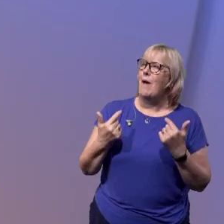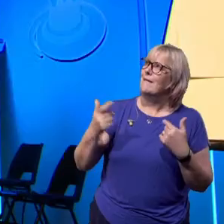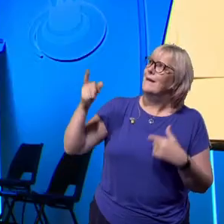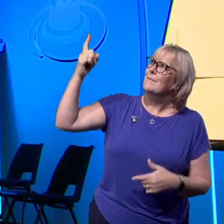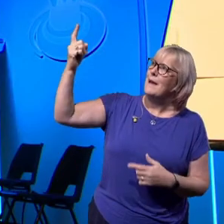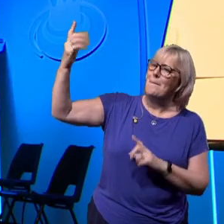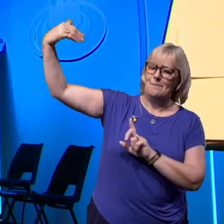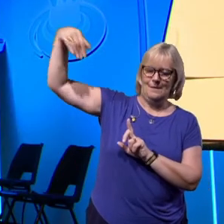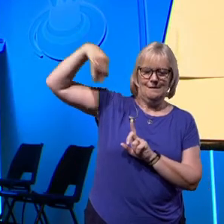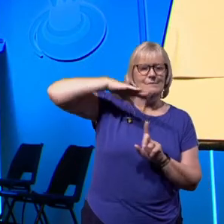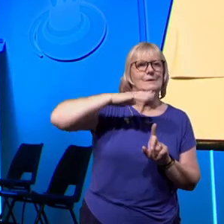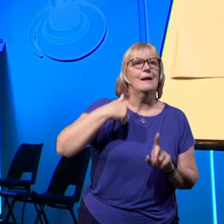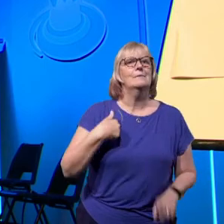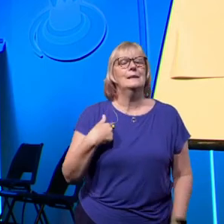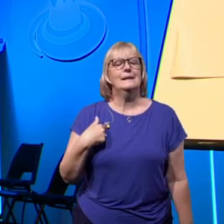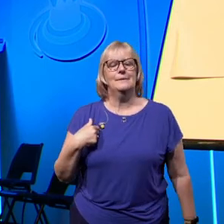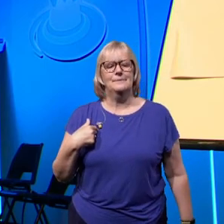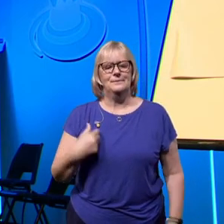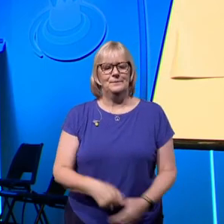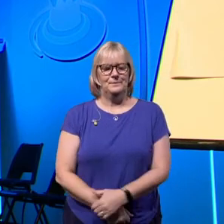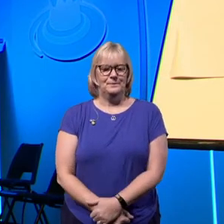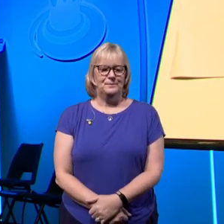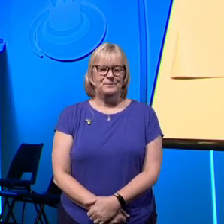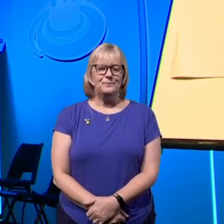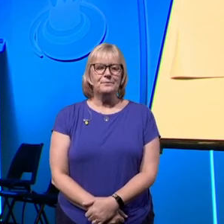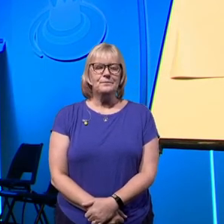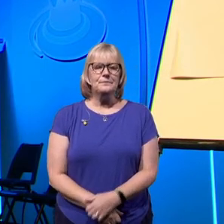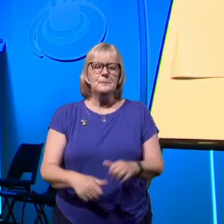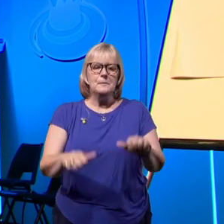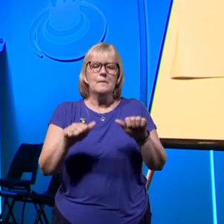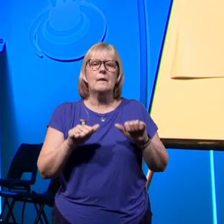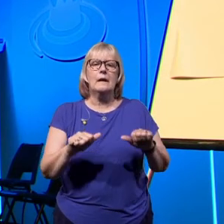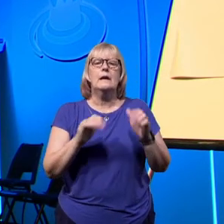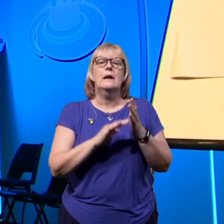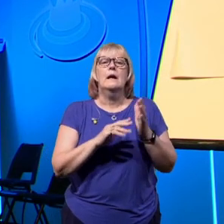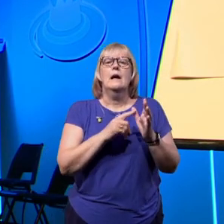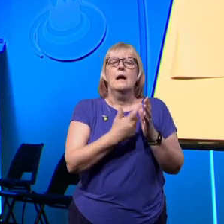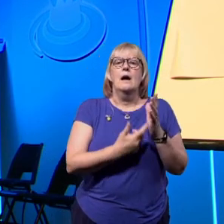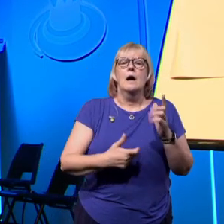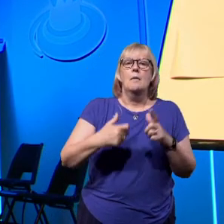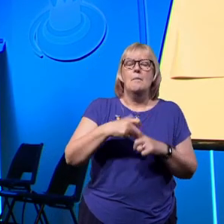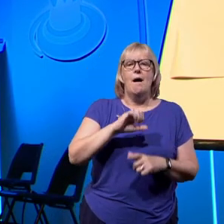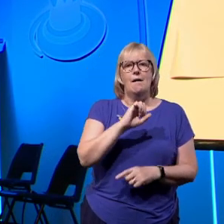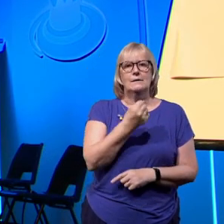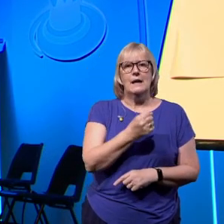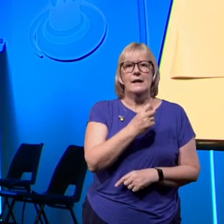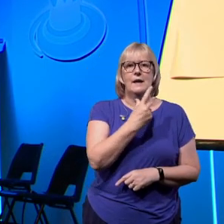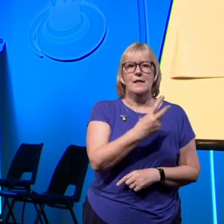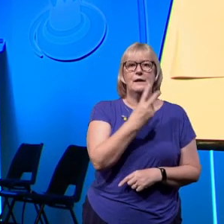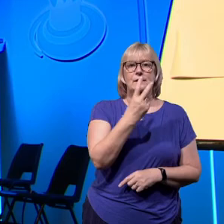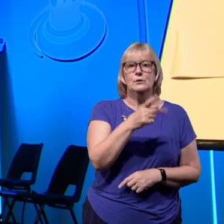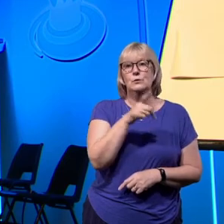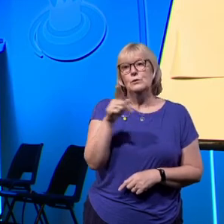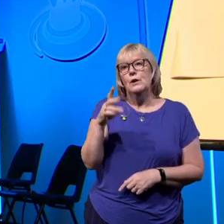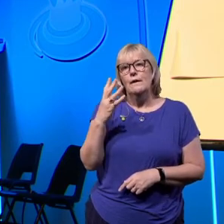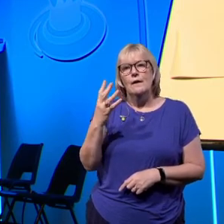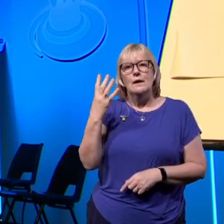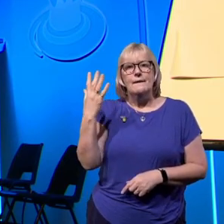me." And now we're going to read Mark 10, verses 32 to 45.